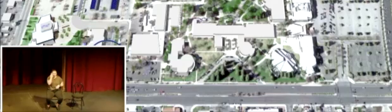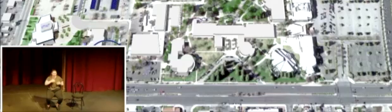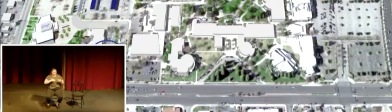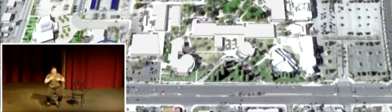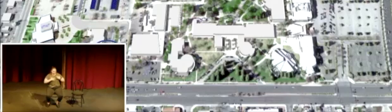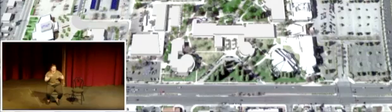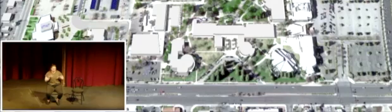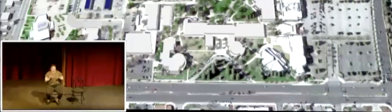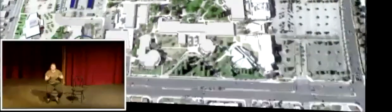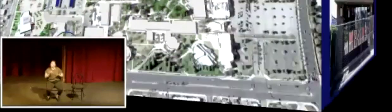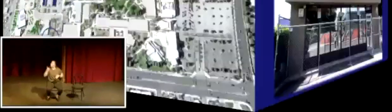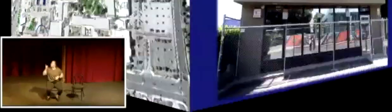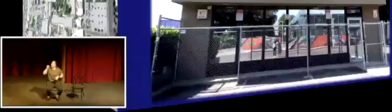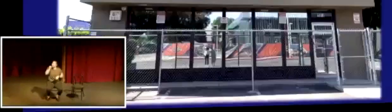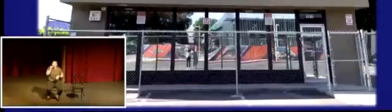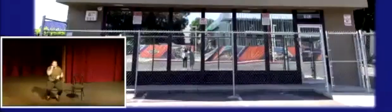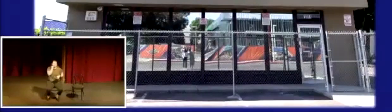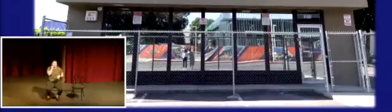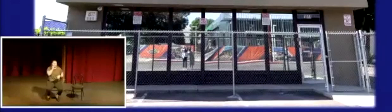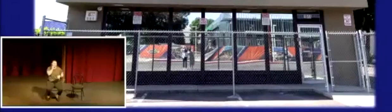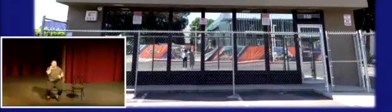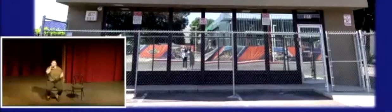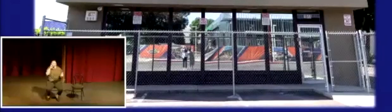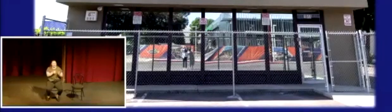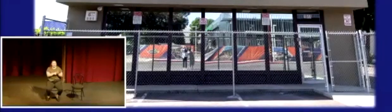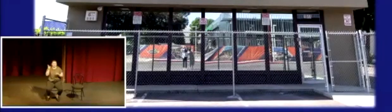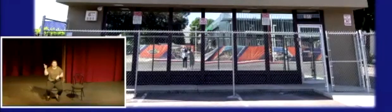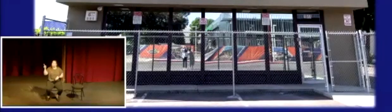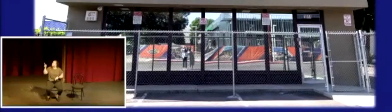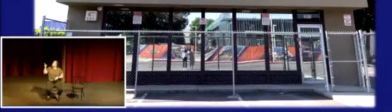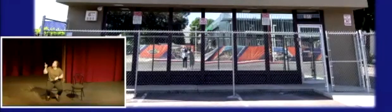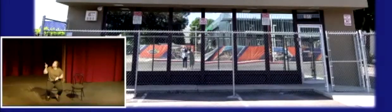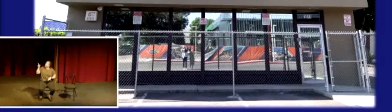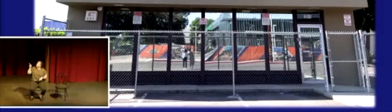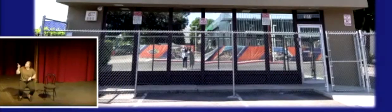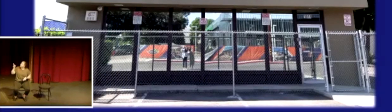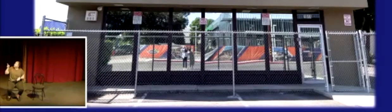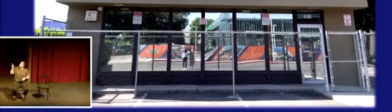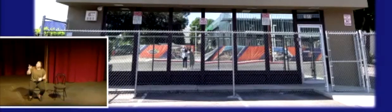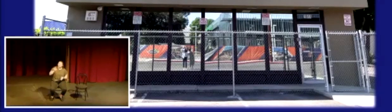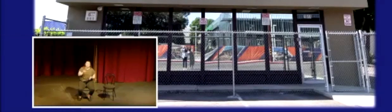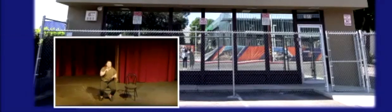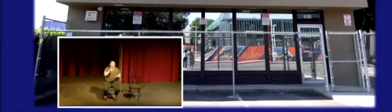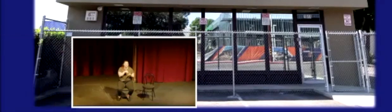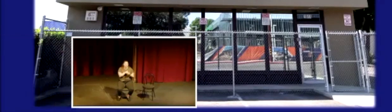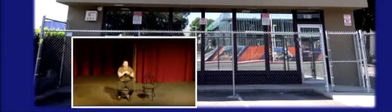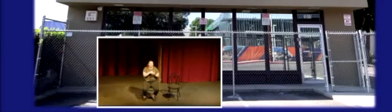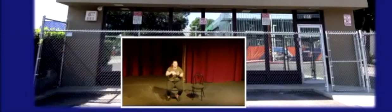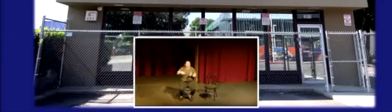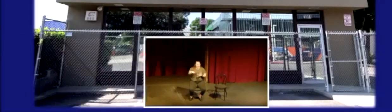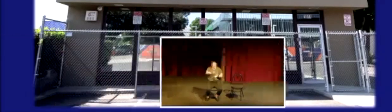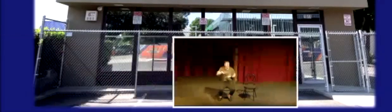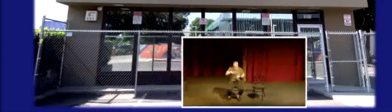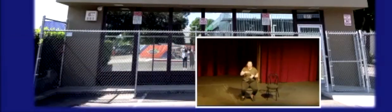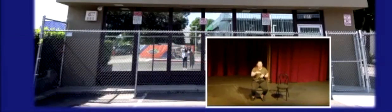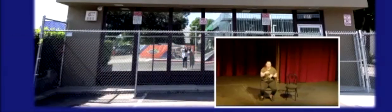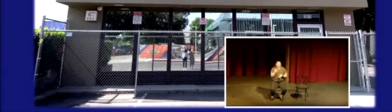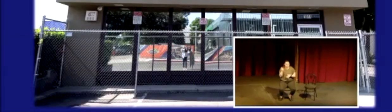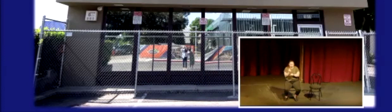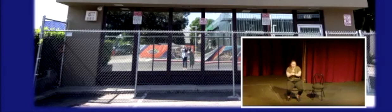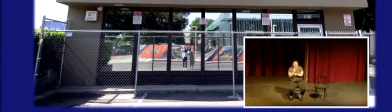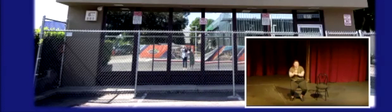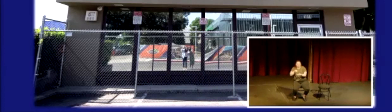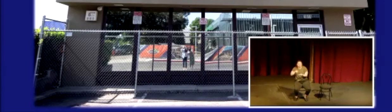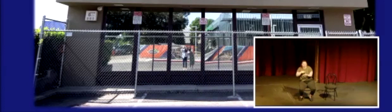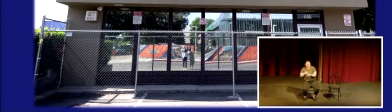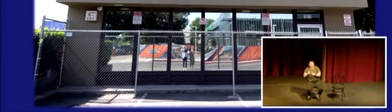don't recognize it, it's this. It's a 3,000 square foot, what they use as a dance studio. We are going to use it